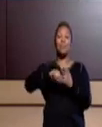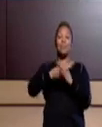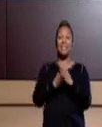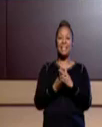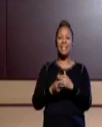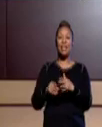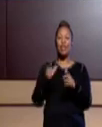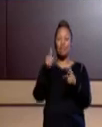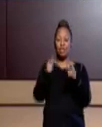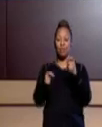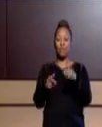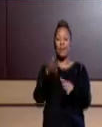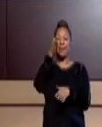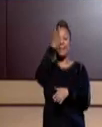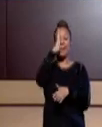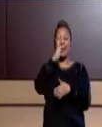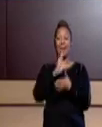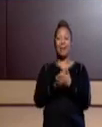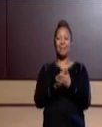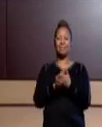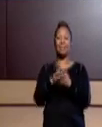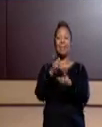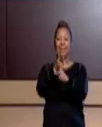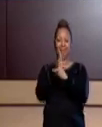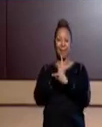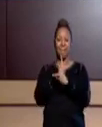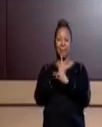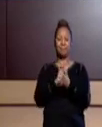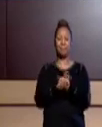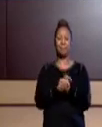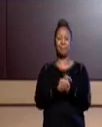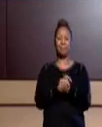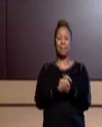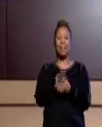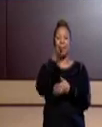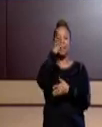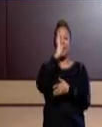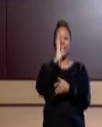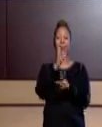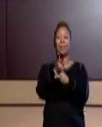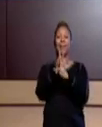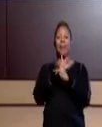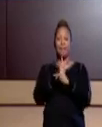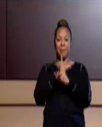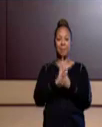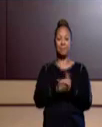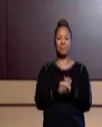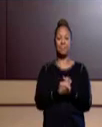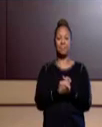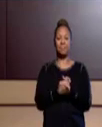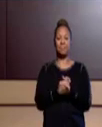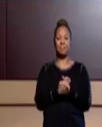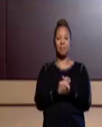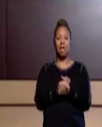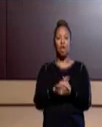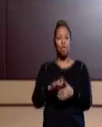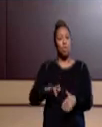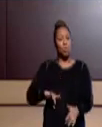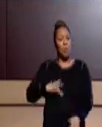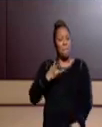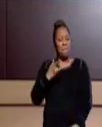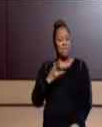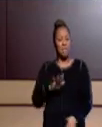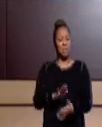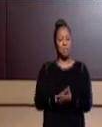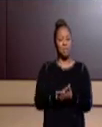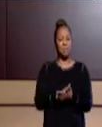on that screen. God got me. Come on, say that. God got me. So why am I feeling this? Why am I